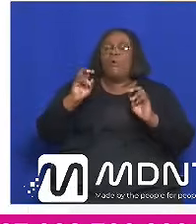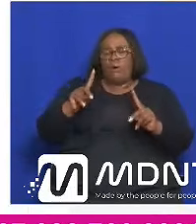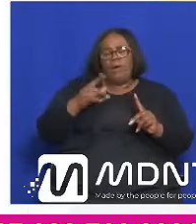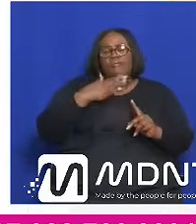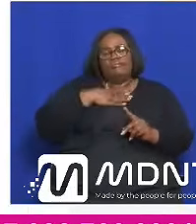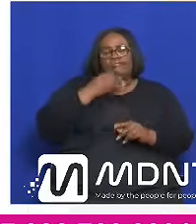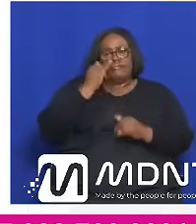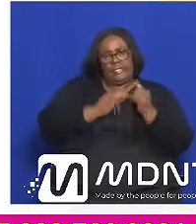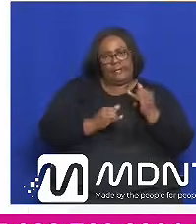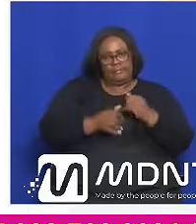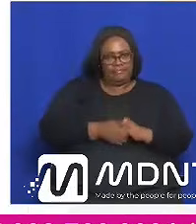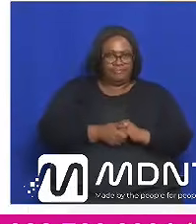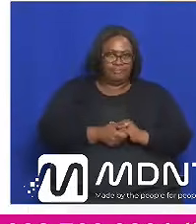Okay.